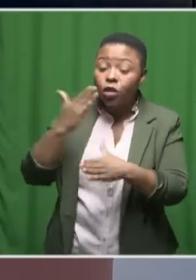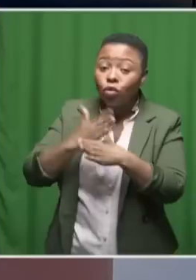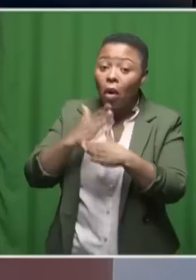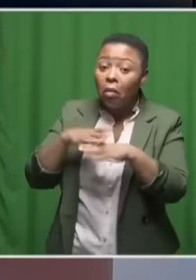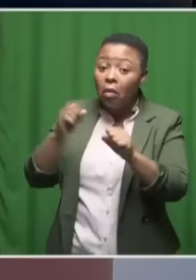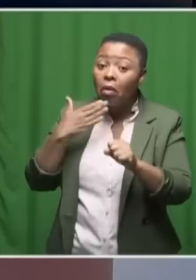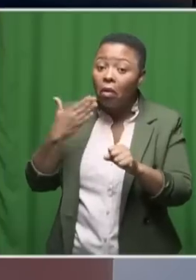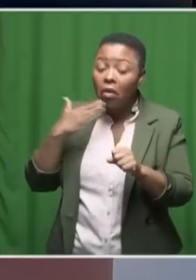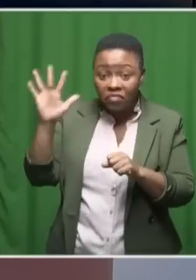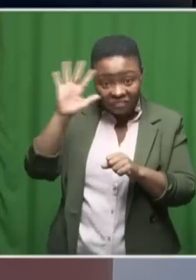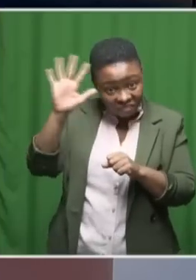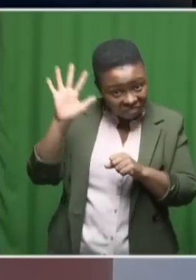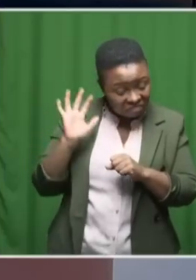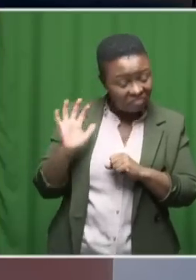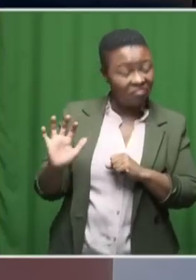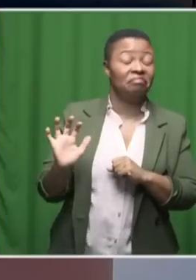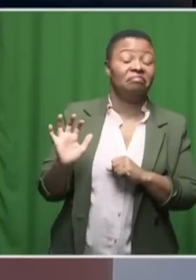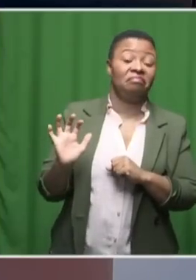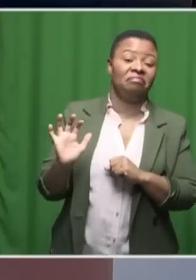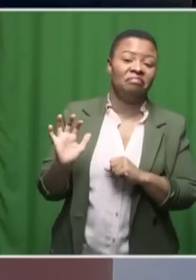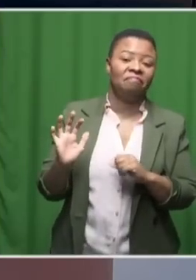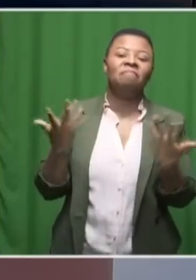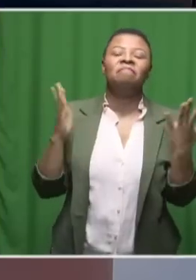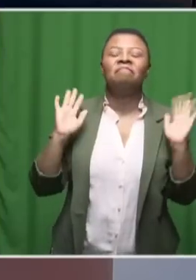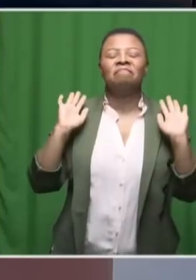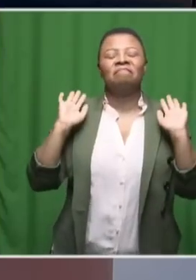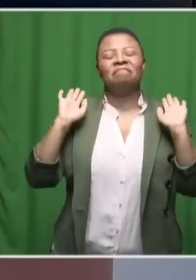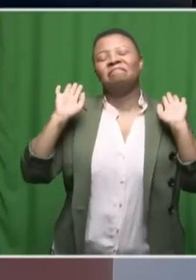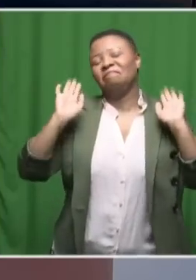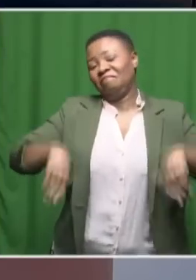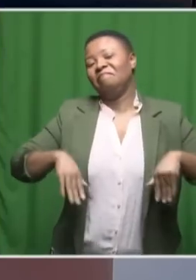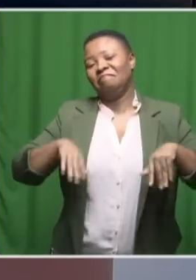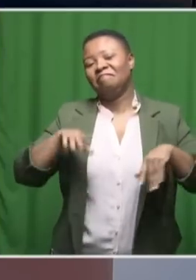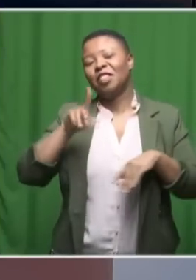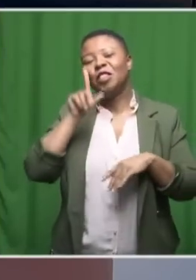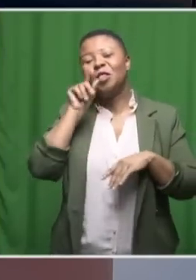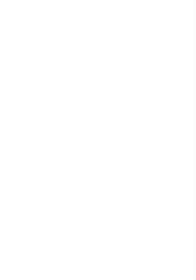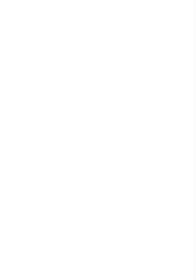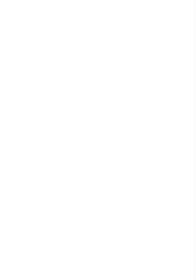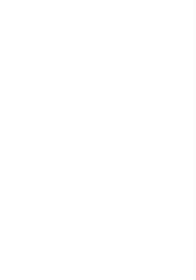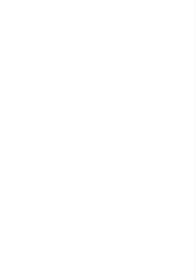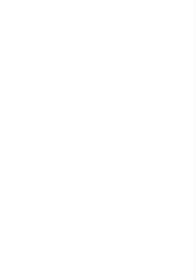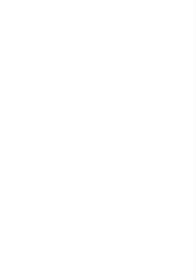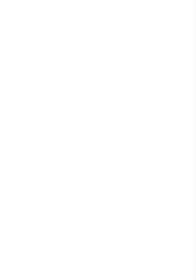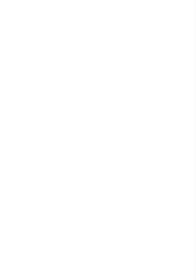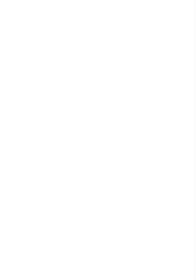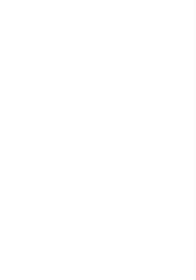million-dollar question. Let's leave it there. So those are your trending topics for now.